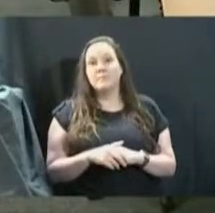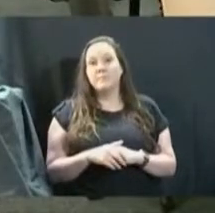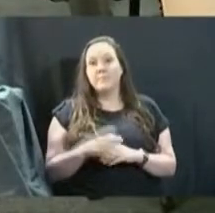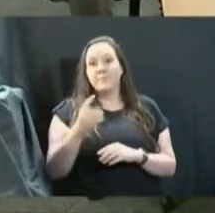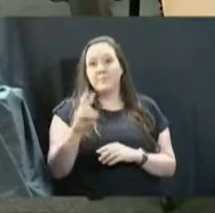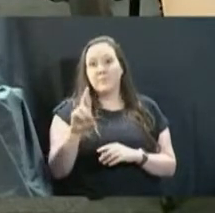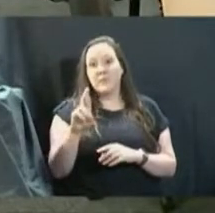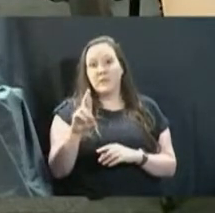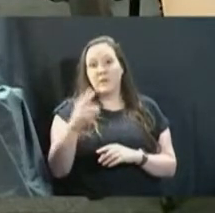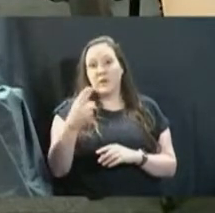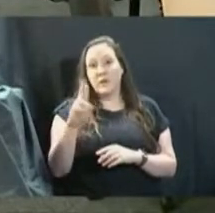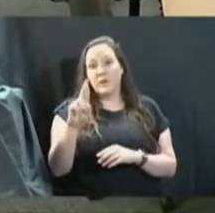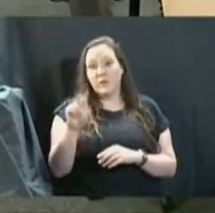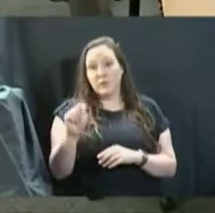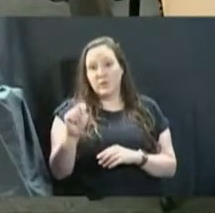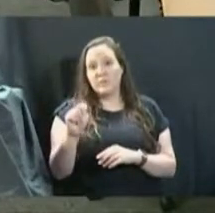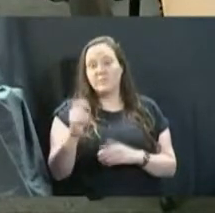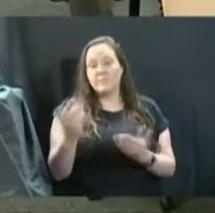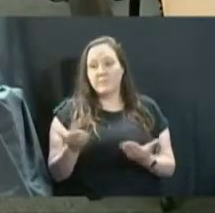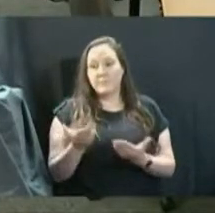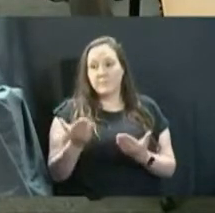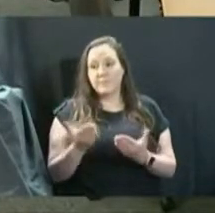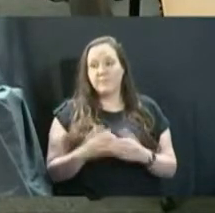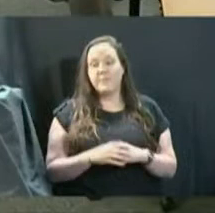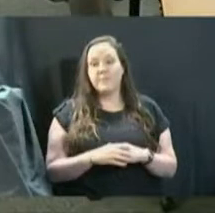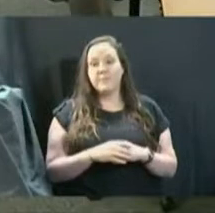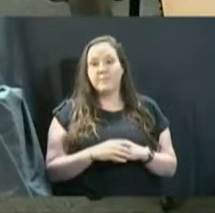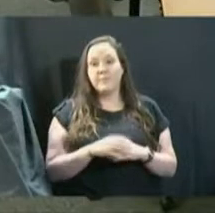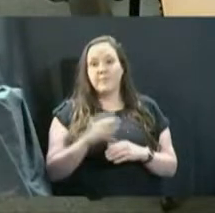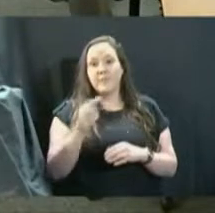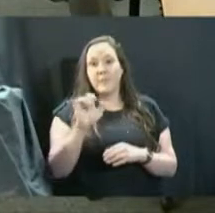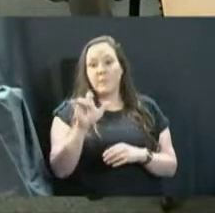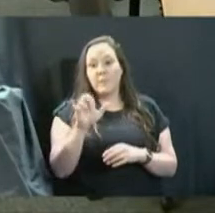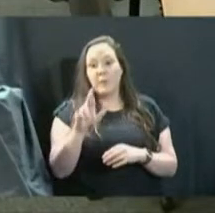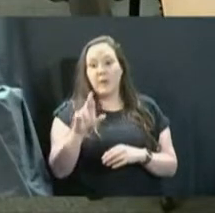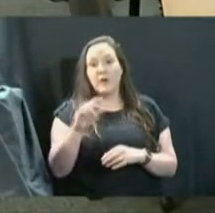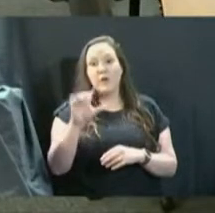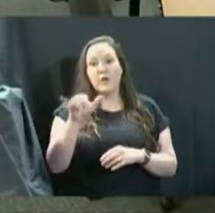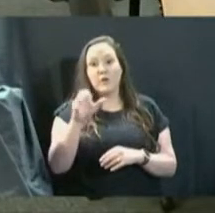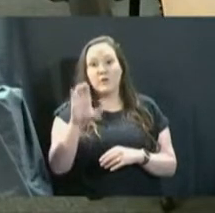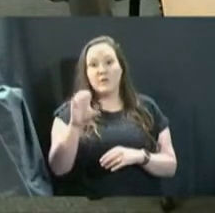Dr. Maria Hurt, Present. Mayor Glenn Jacobs,